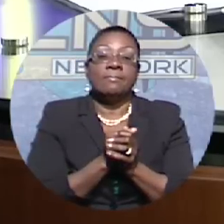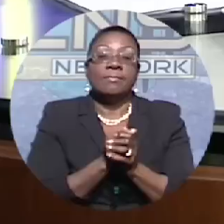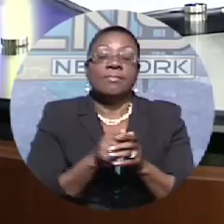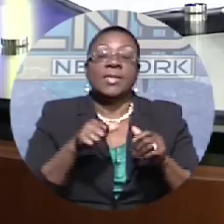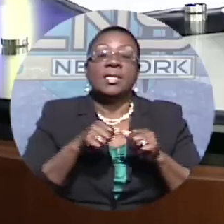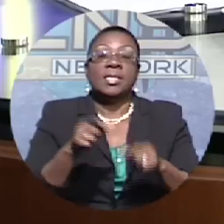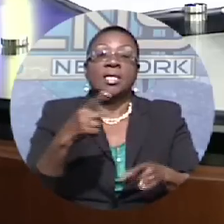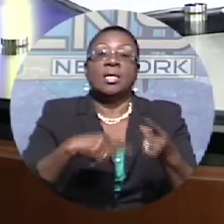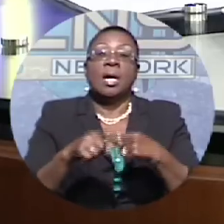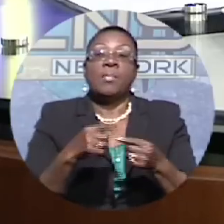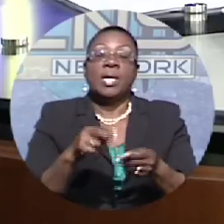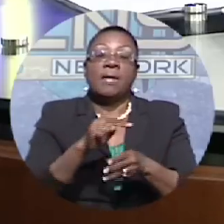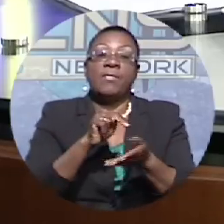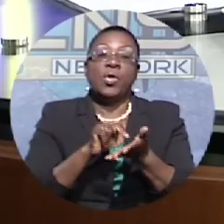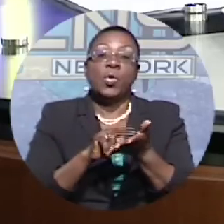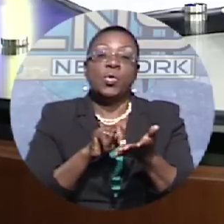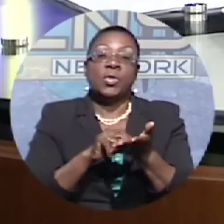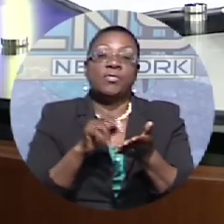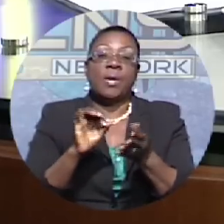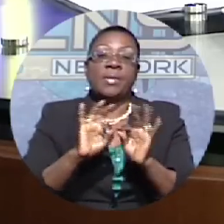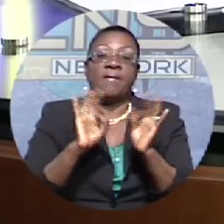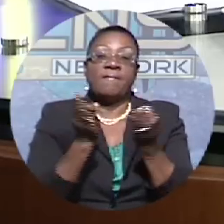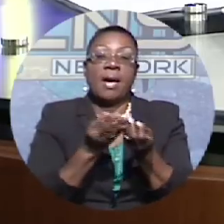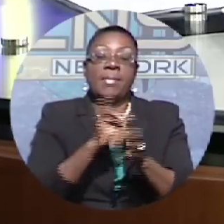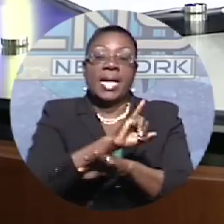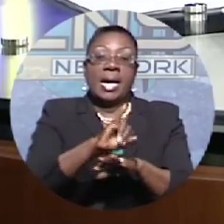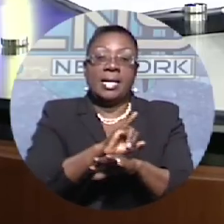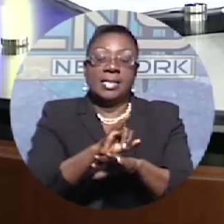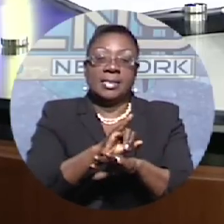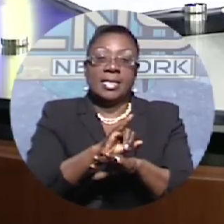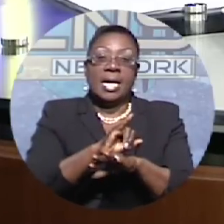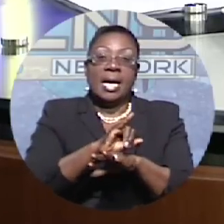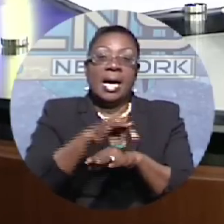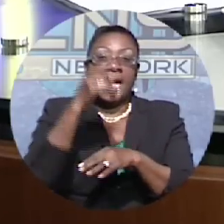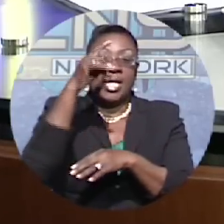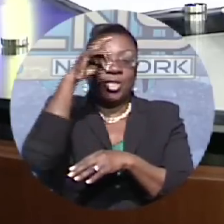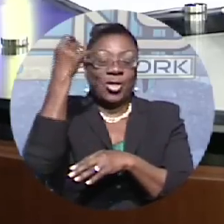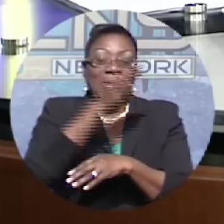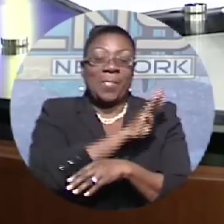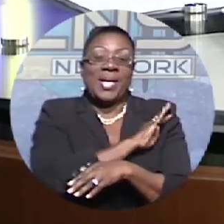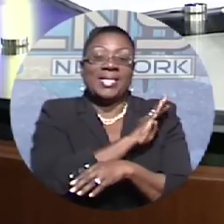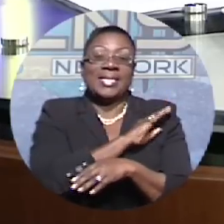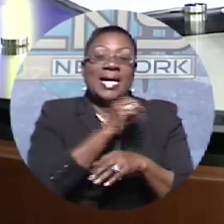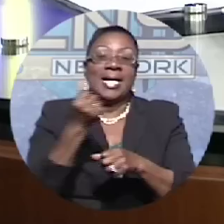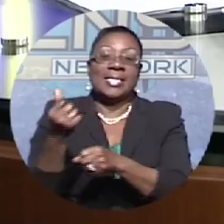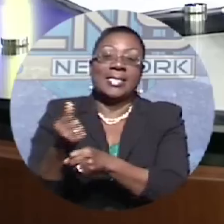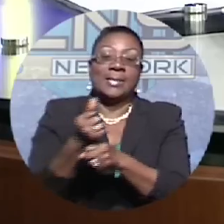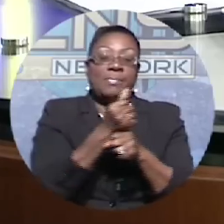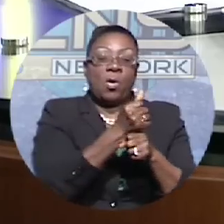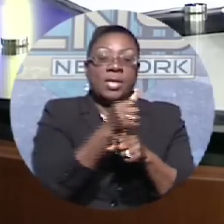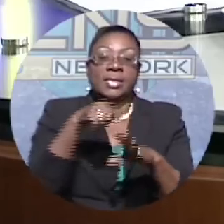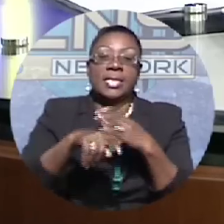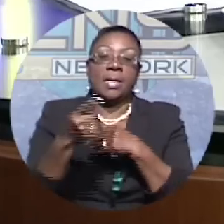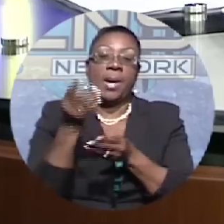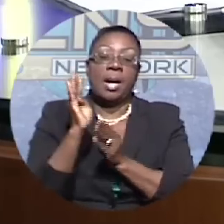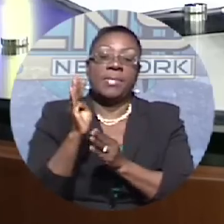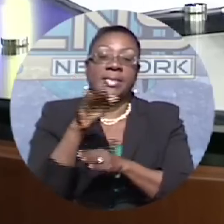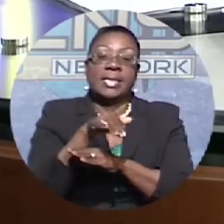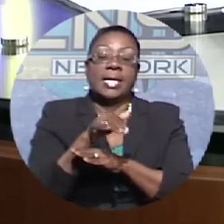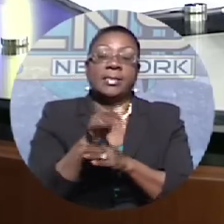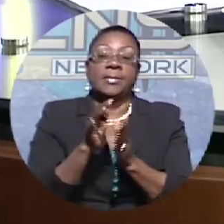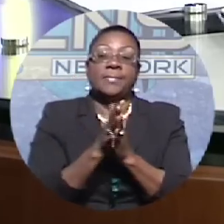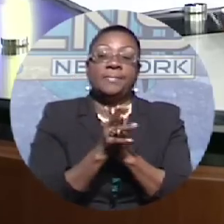Still to come, we've got news from the Family Islands. And Jonathan Benson is straight ahead with sports. You're watching The Bahamas Tonight.